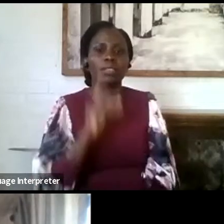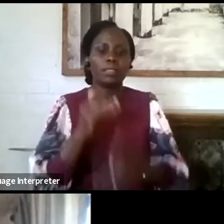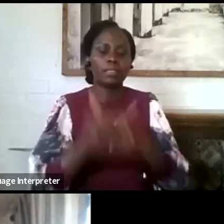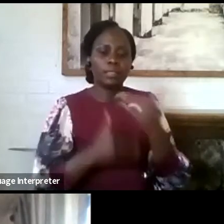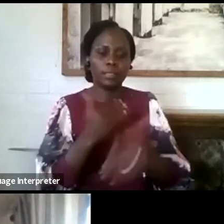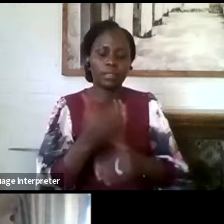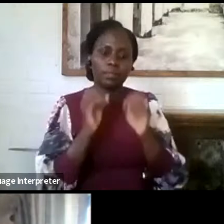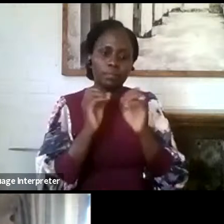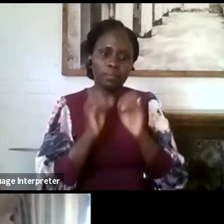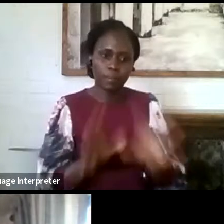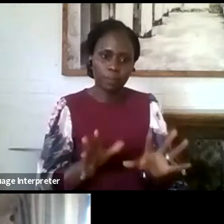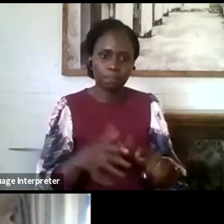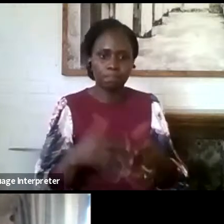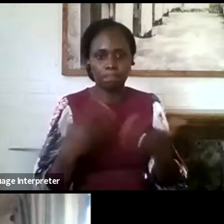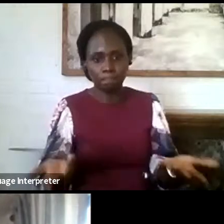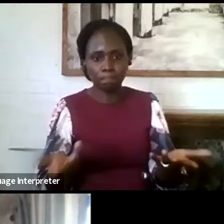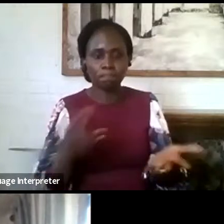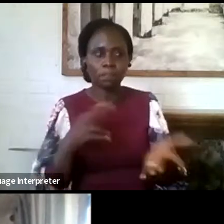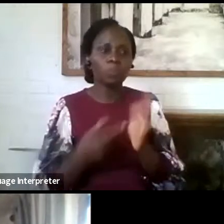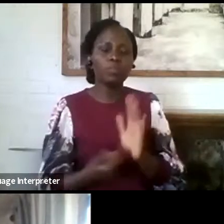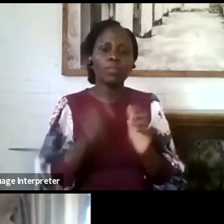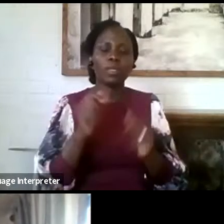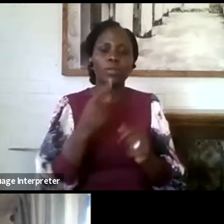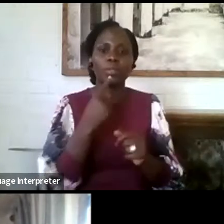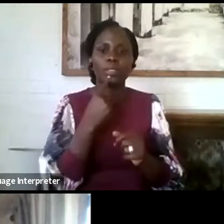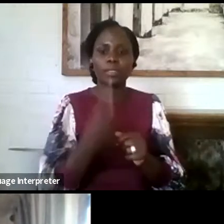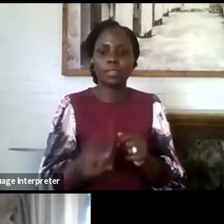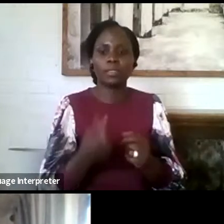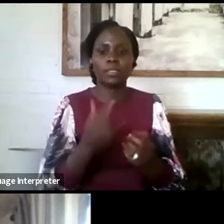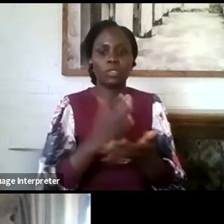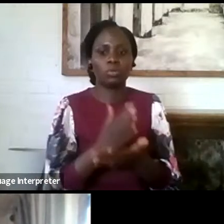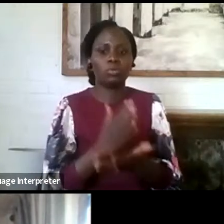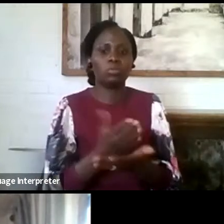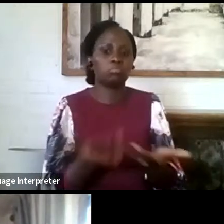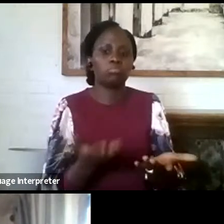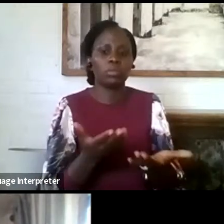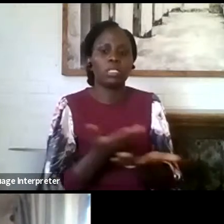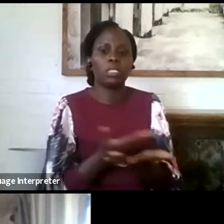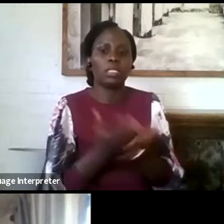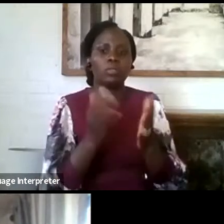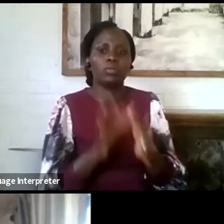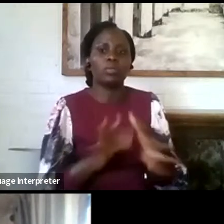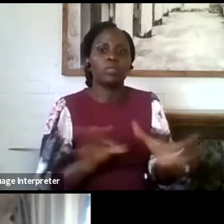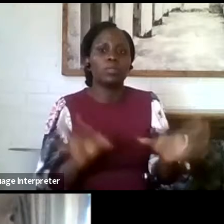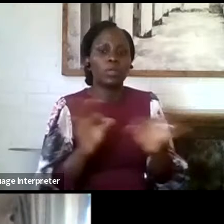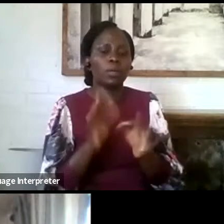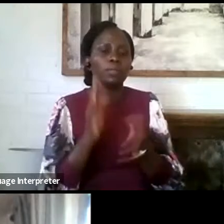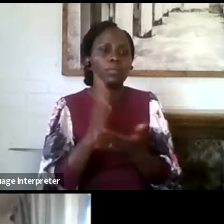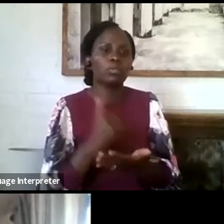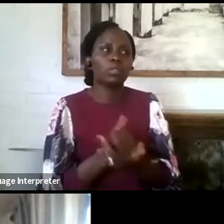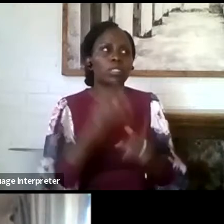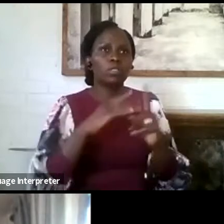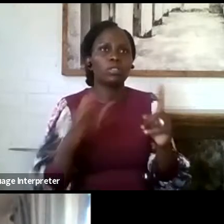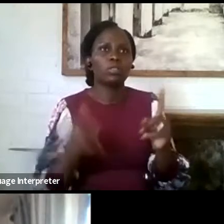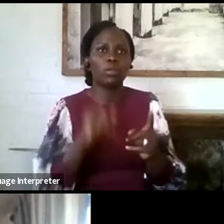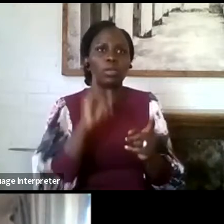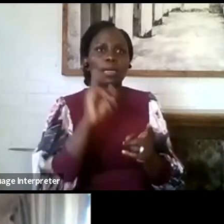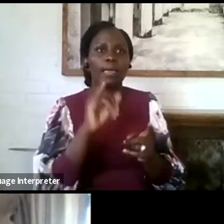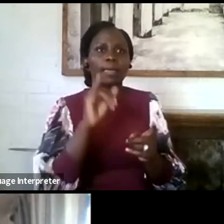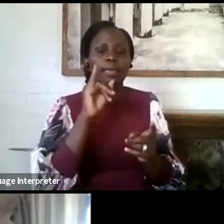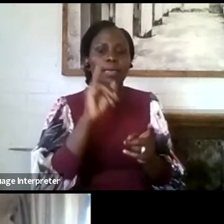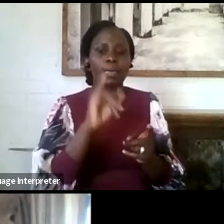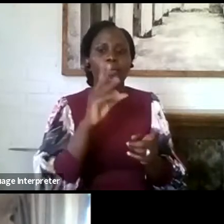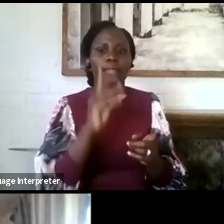We say tech neutrality should be key here, and as much as digital ID is good, allow other forms of